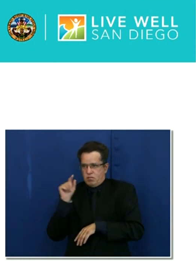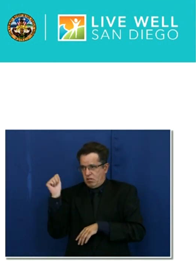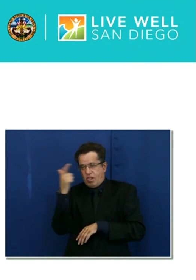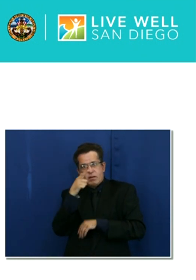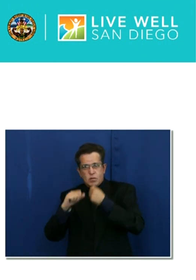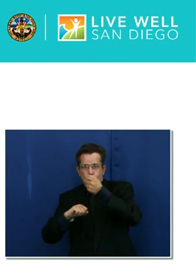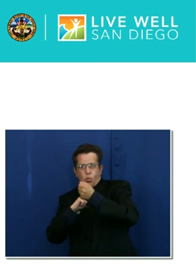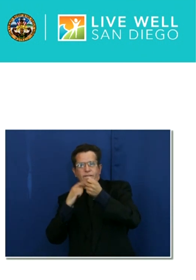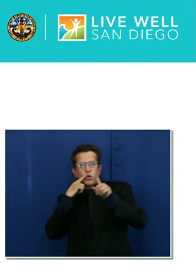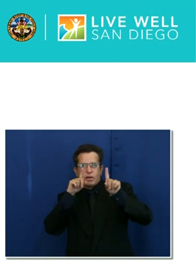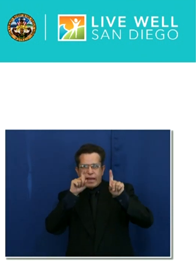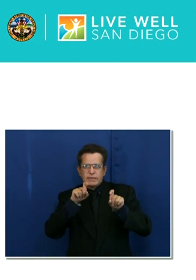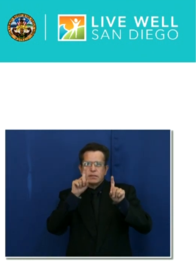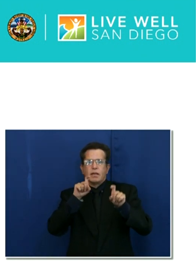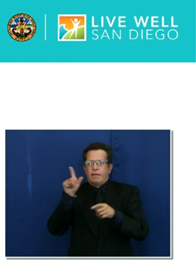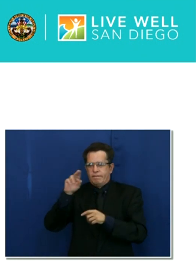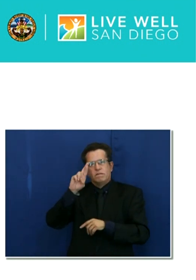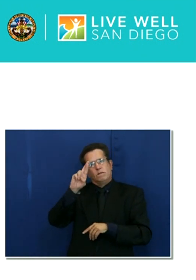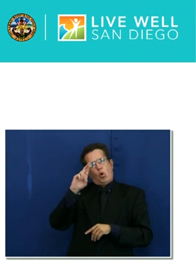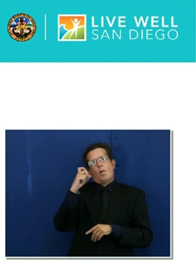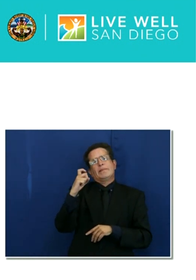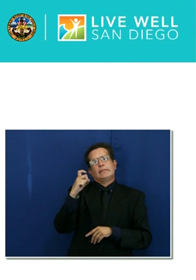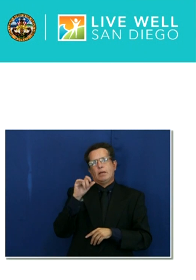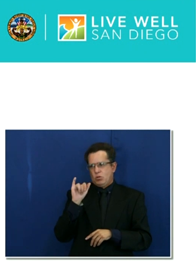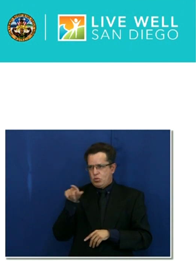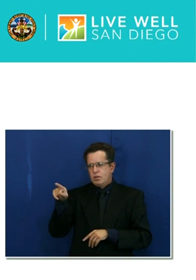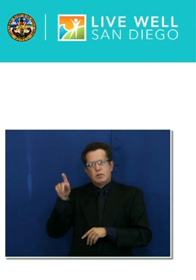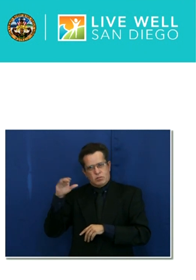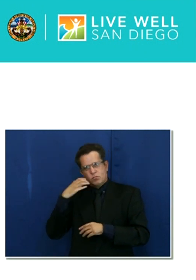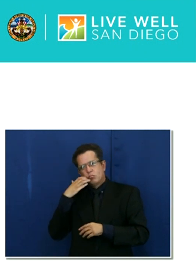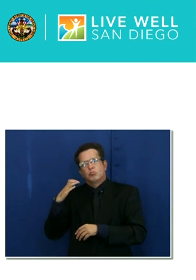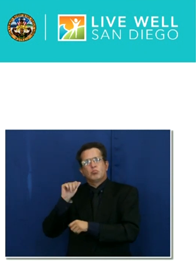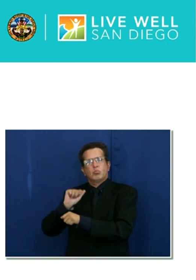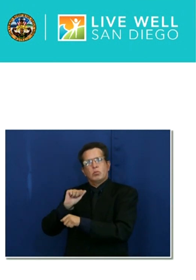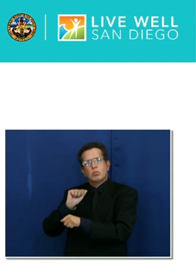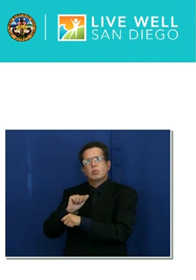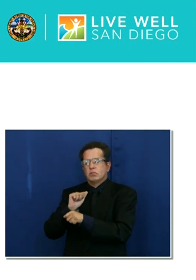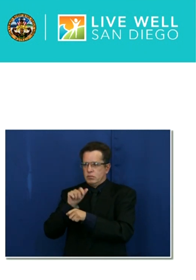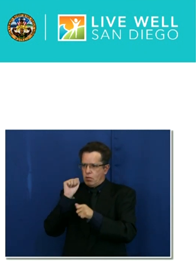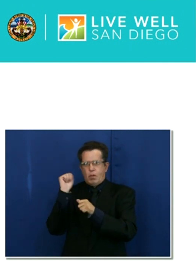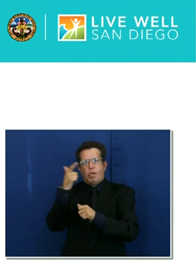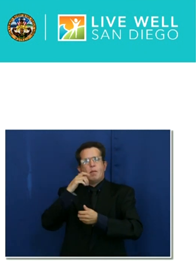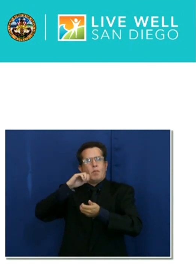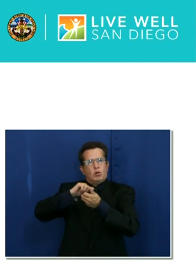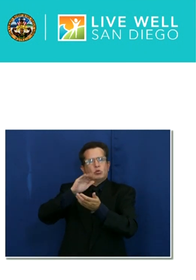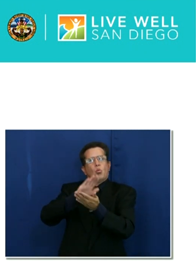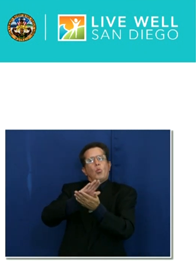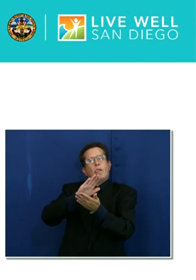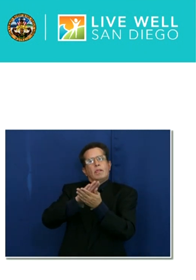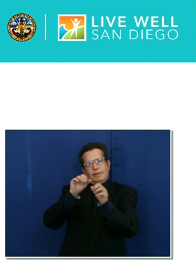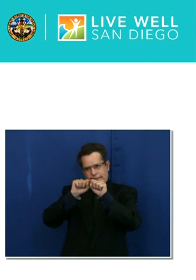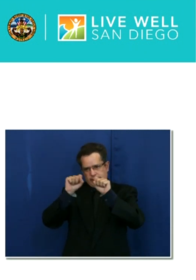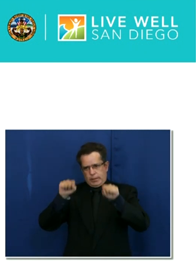testing, our pharmacies that are conducting testing, and our partners, our schools, as well as